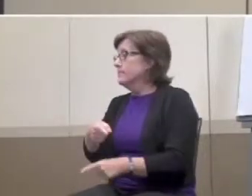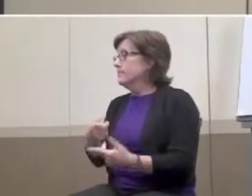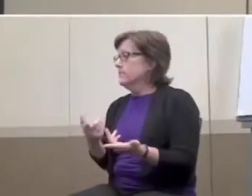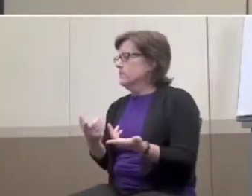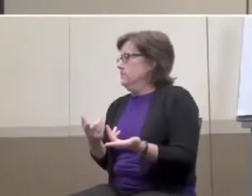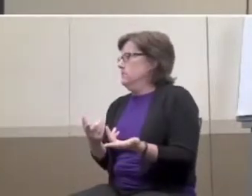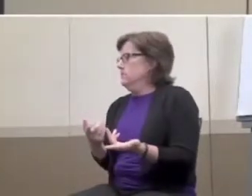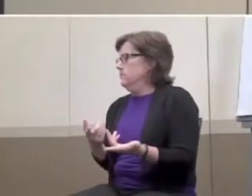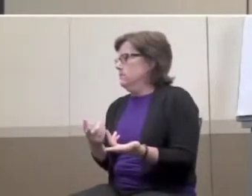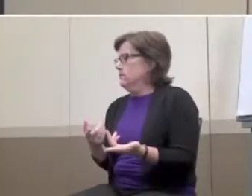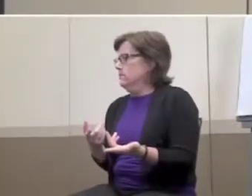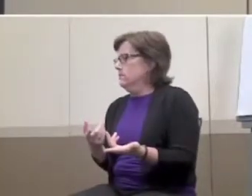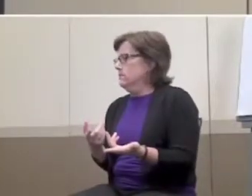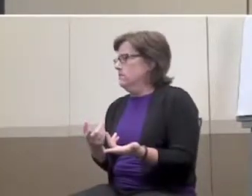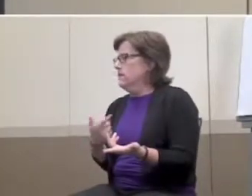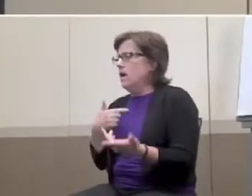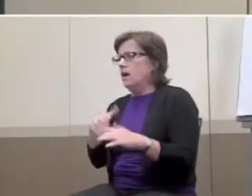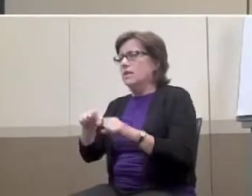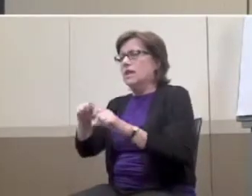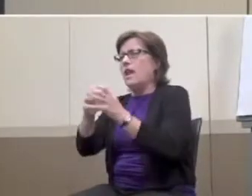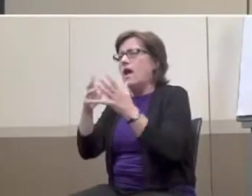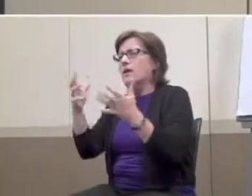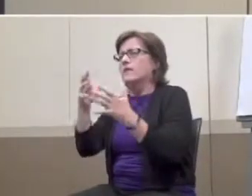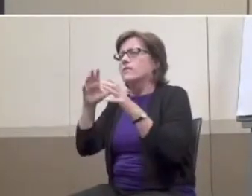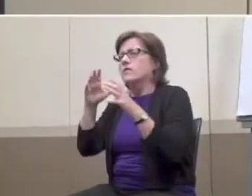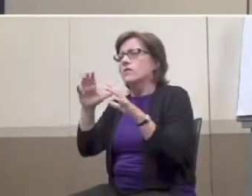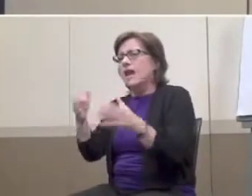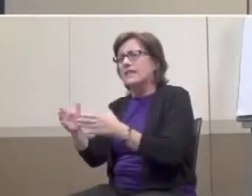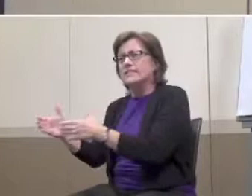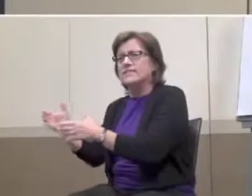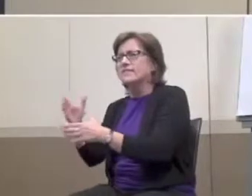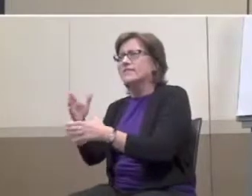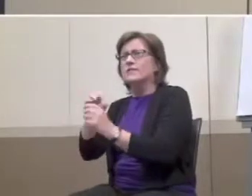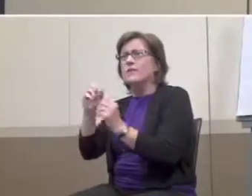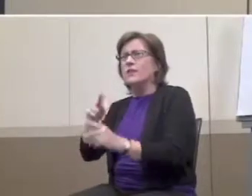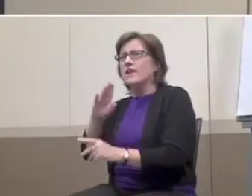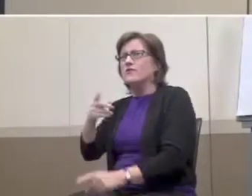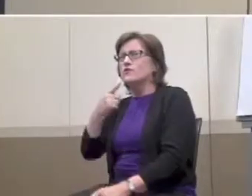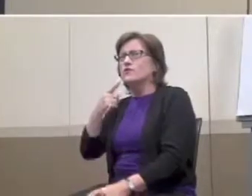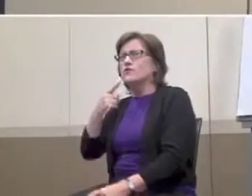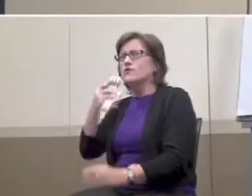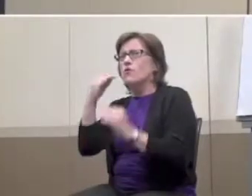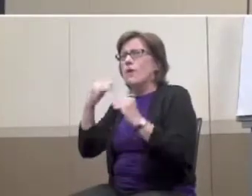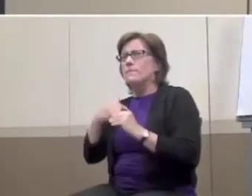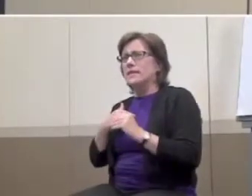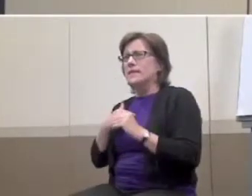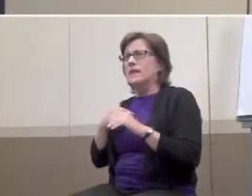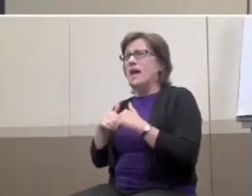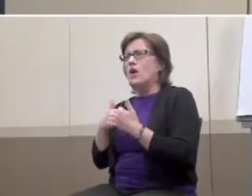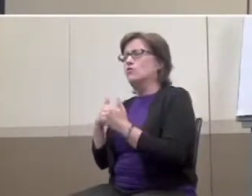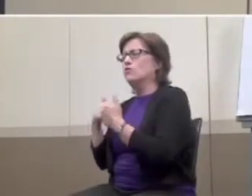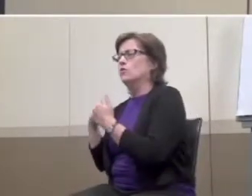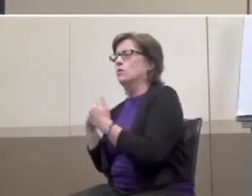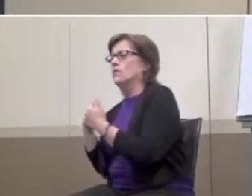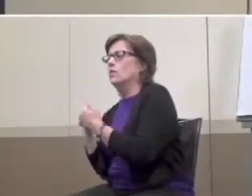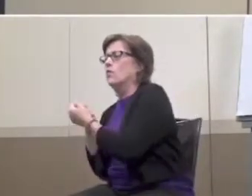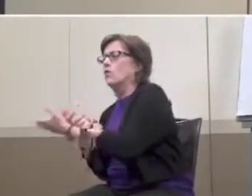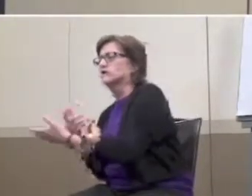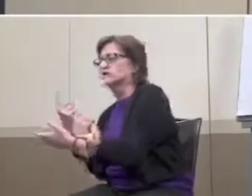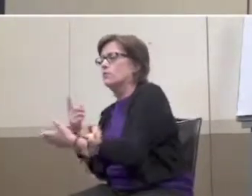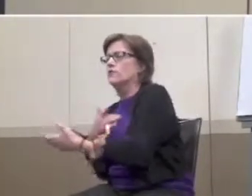Think about it. I've been through lots of coursework, and I've never come across a class where they teach somebody to feel guilt or